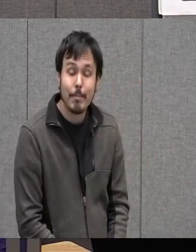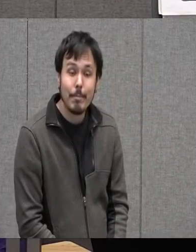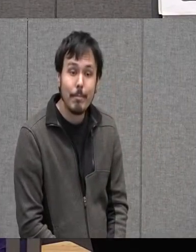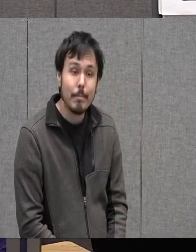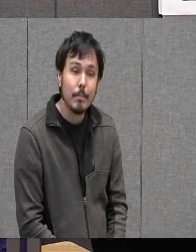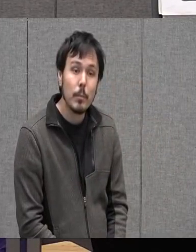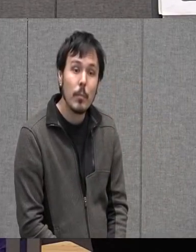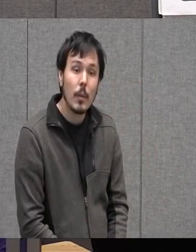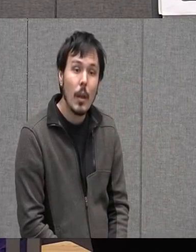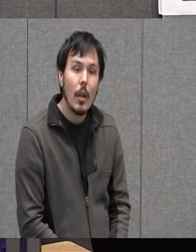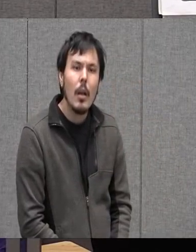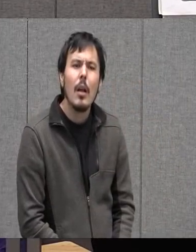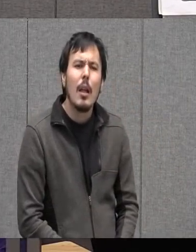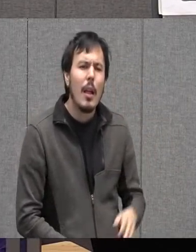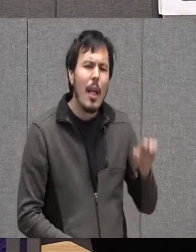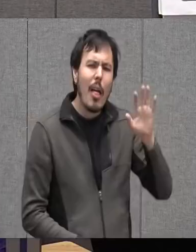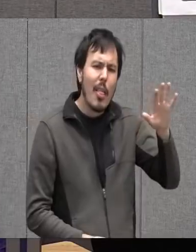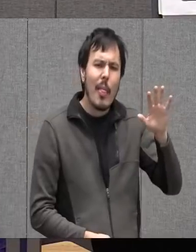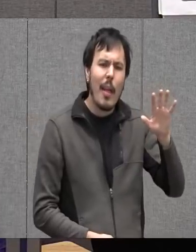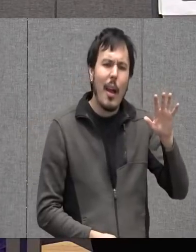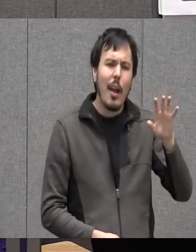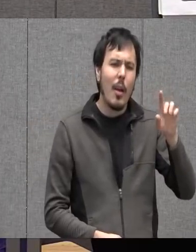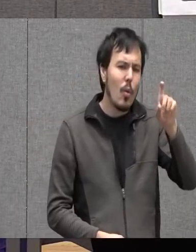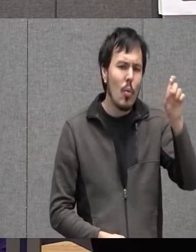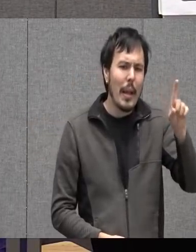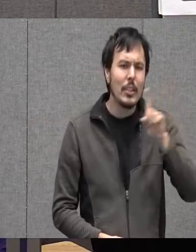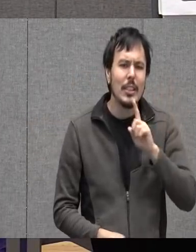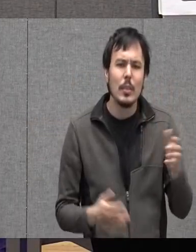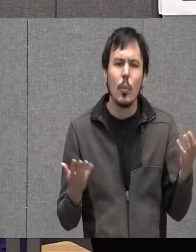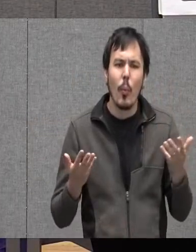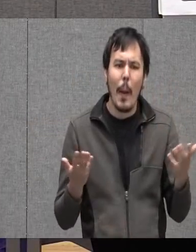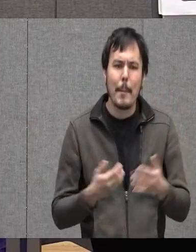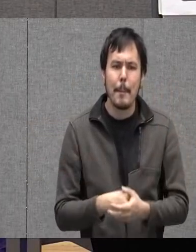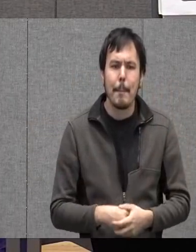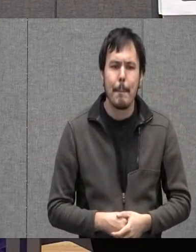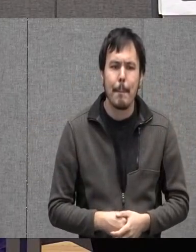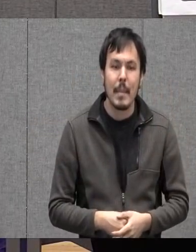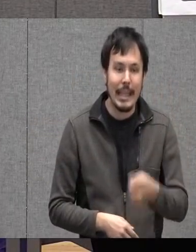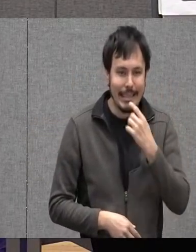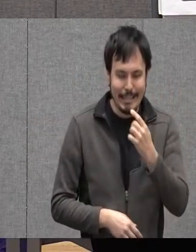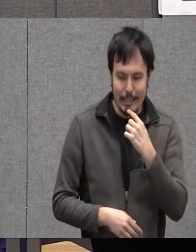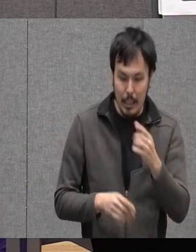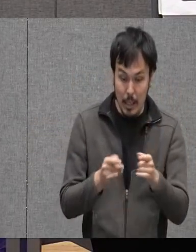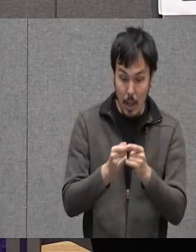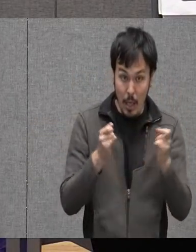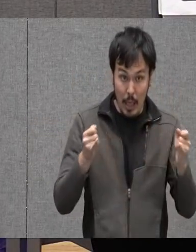And then what are we being asked to say, to do? About where?